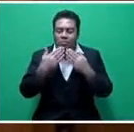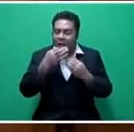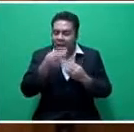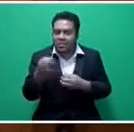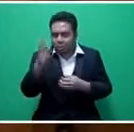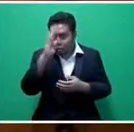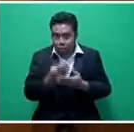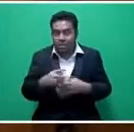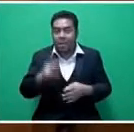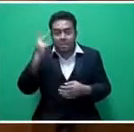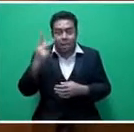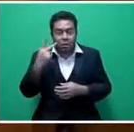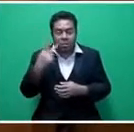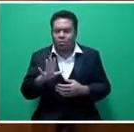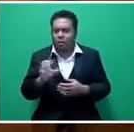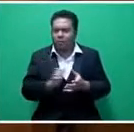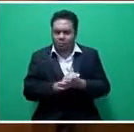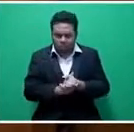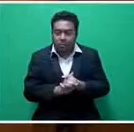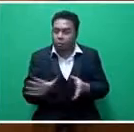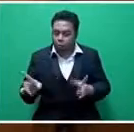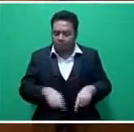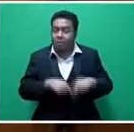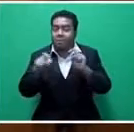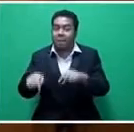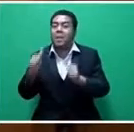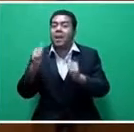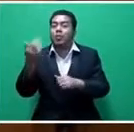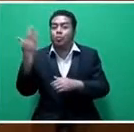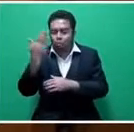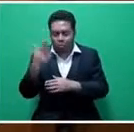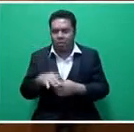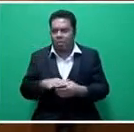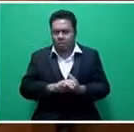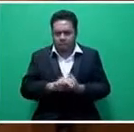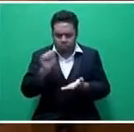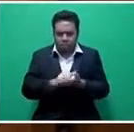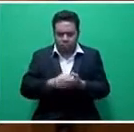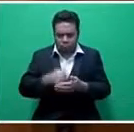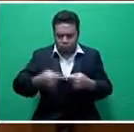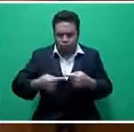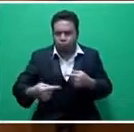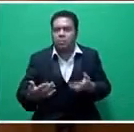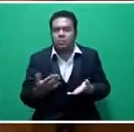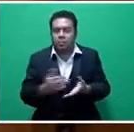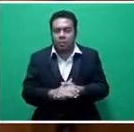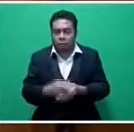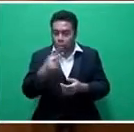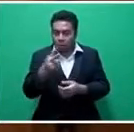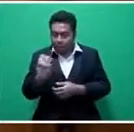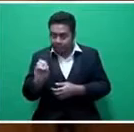and students to ensure that our efforts to get you back to school does not go in vain. Mr. Speaker, sir, the